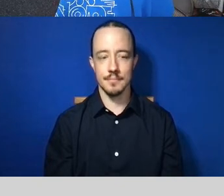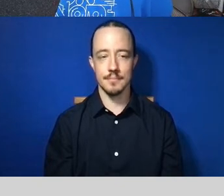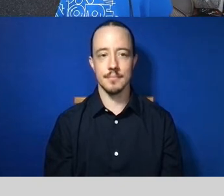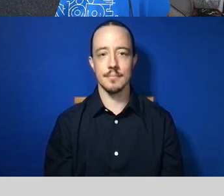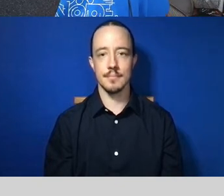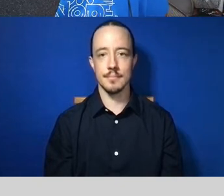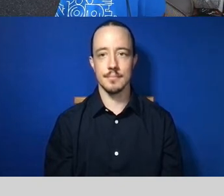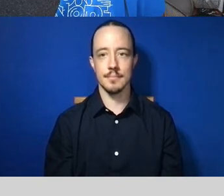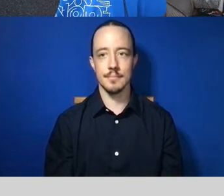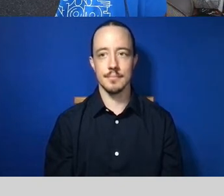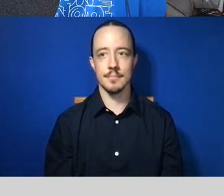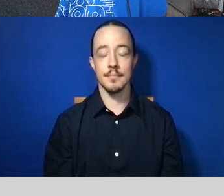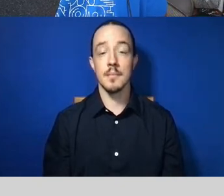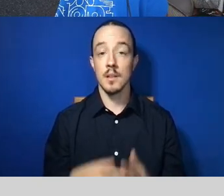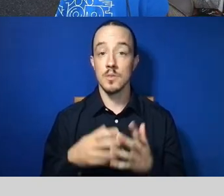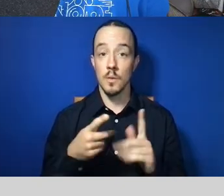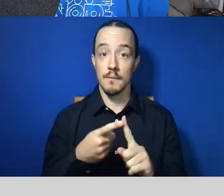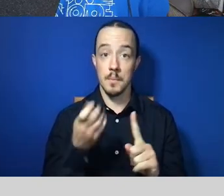there we go.